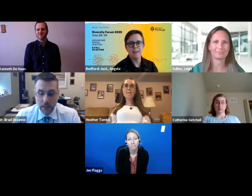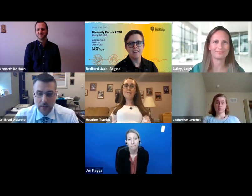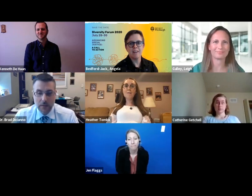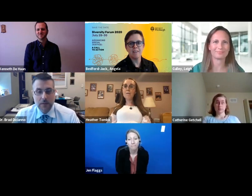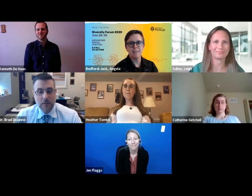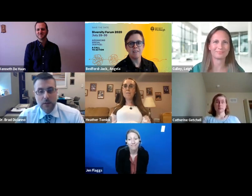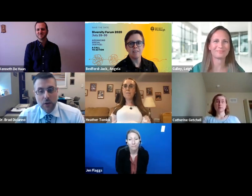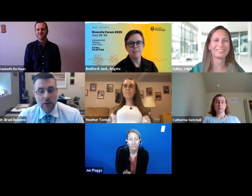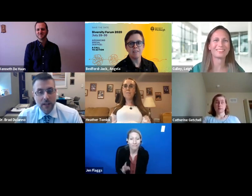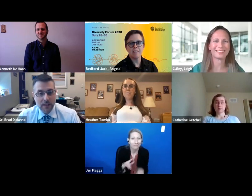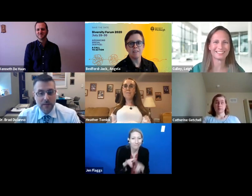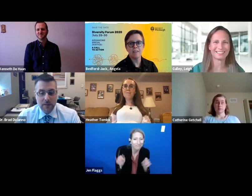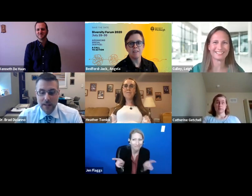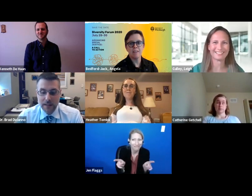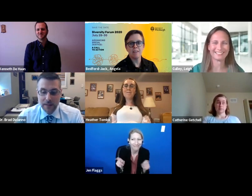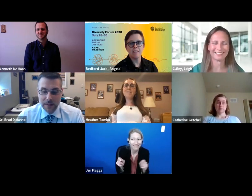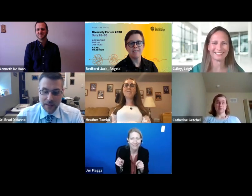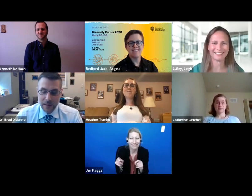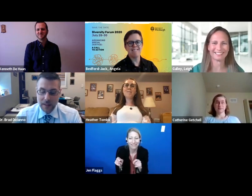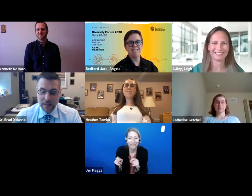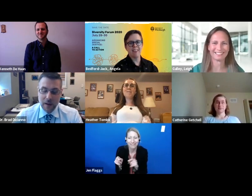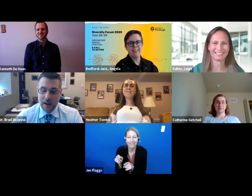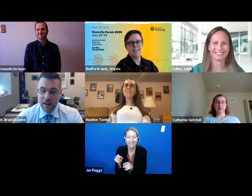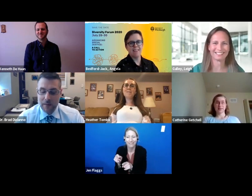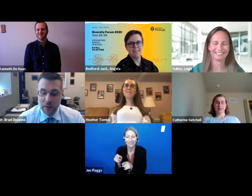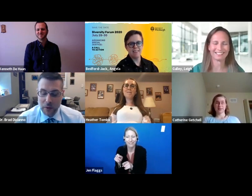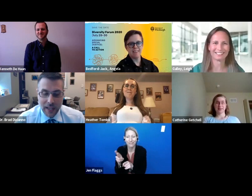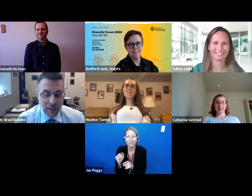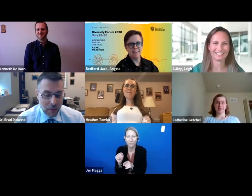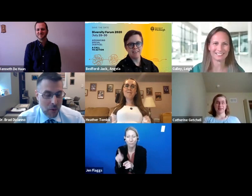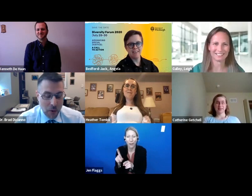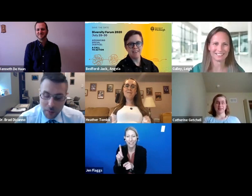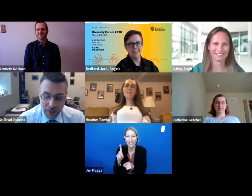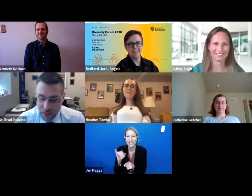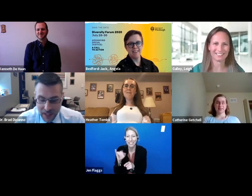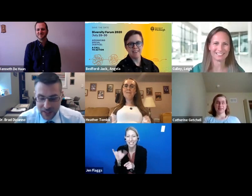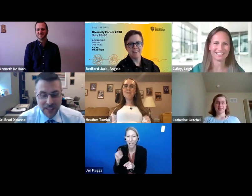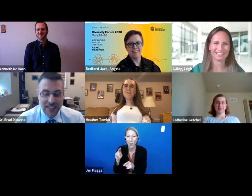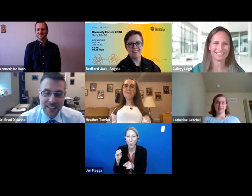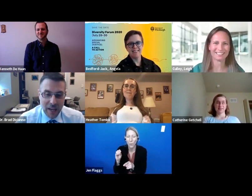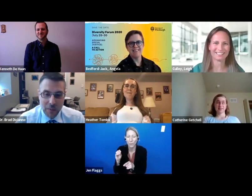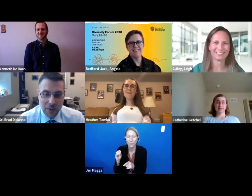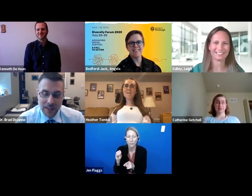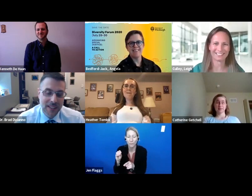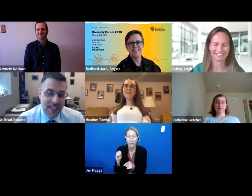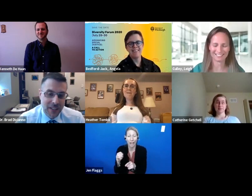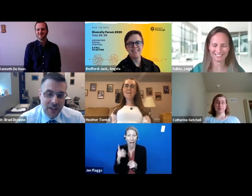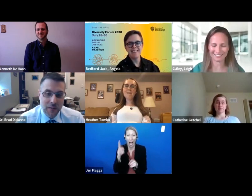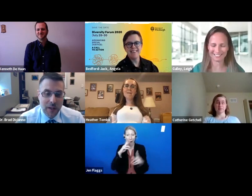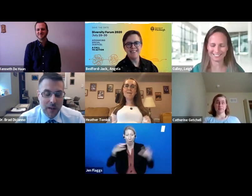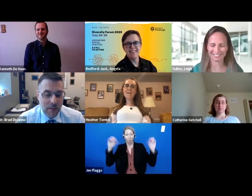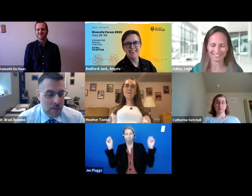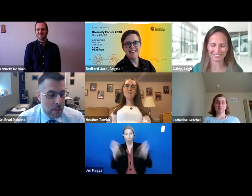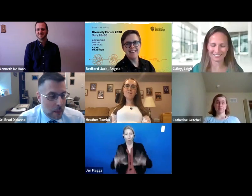I'm starting if it's okay to throw a whole bunch of things onto the table.